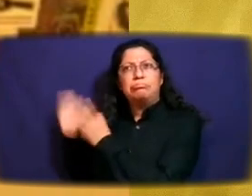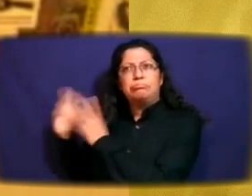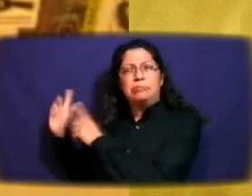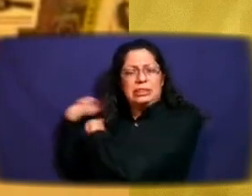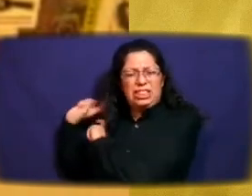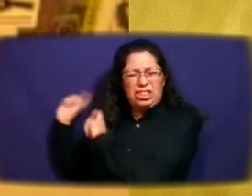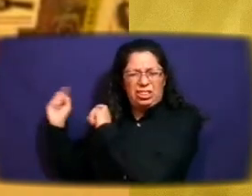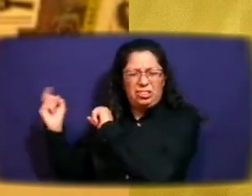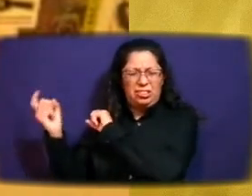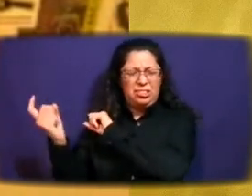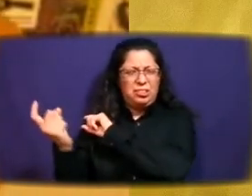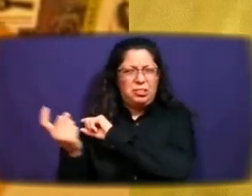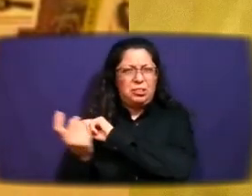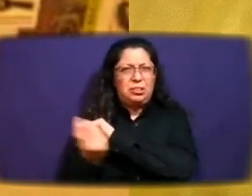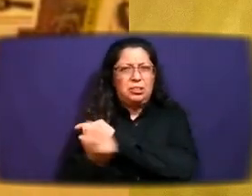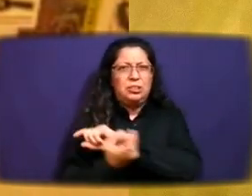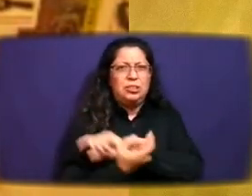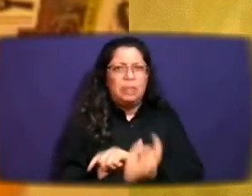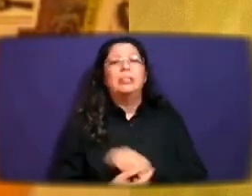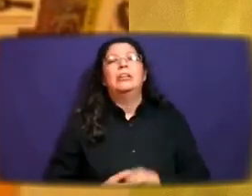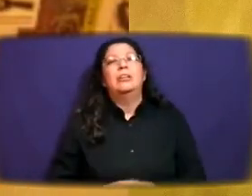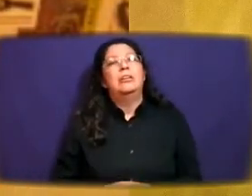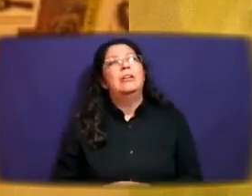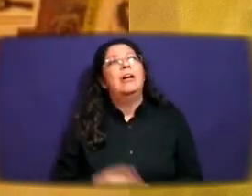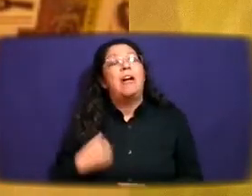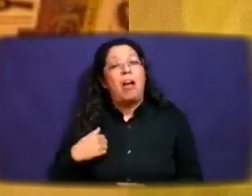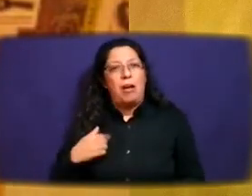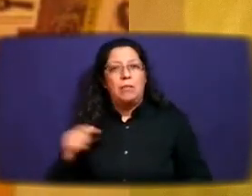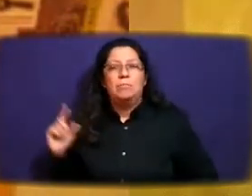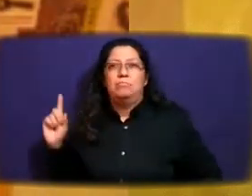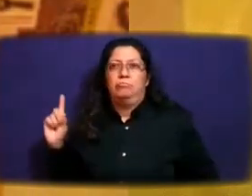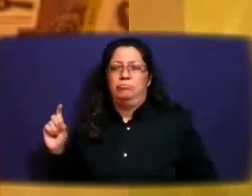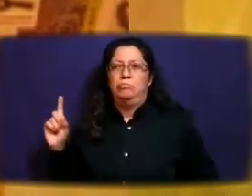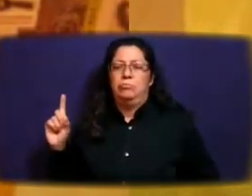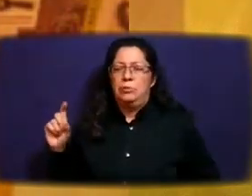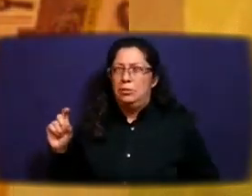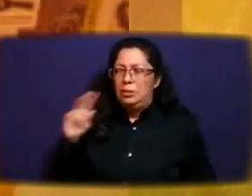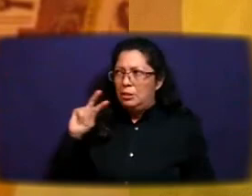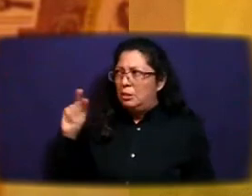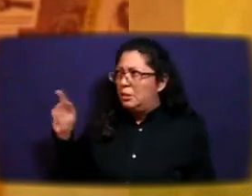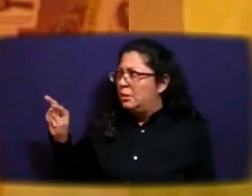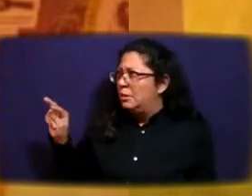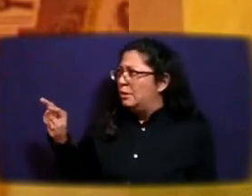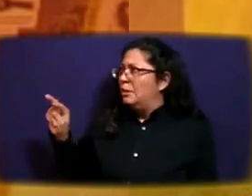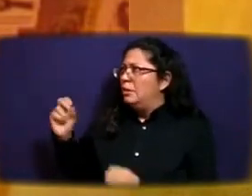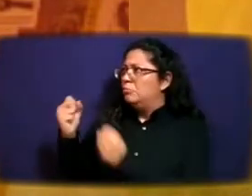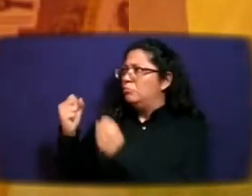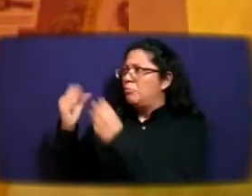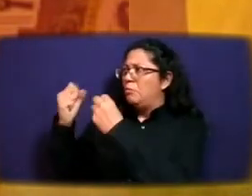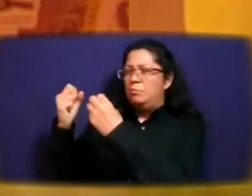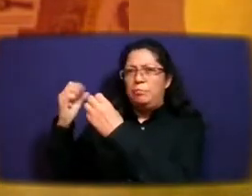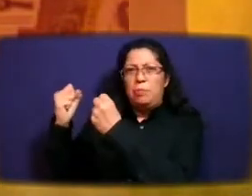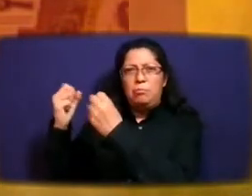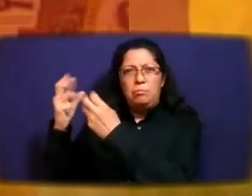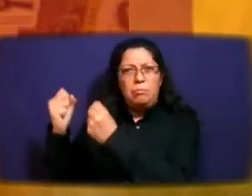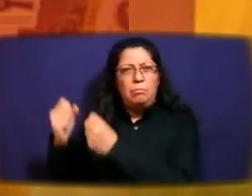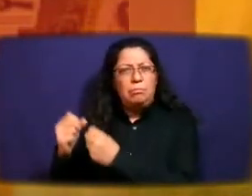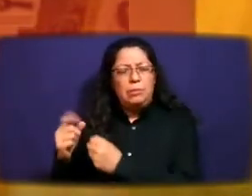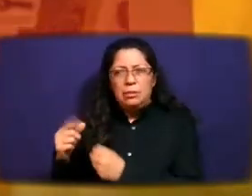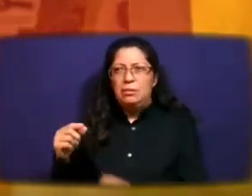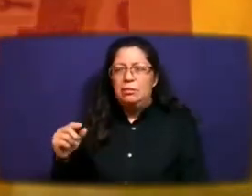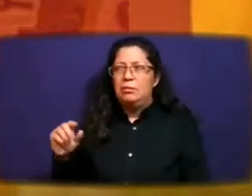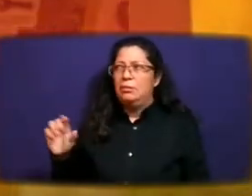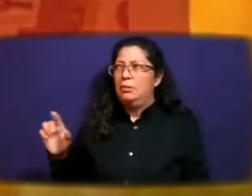more. I walk past them, snatching up bits and pieces of their grown men